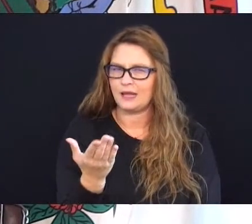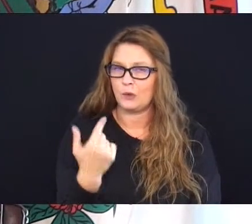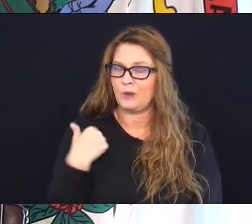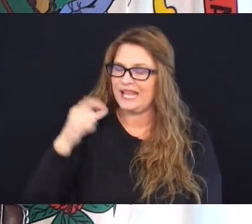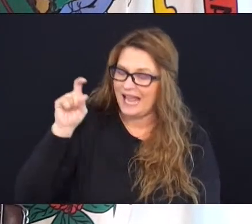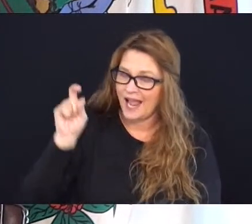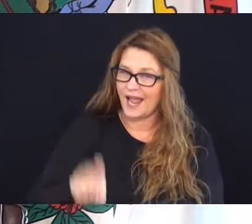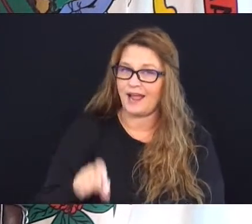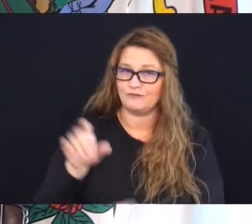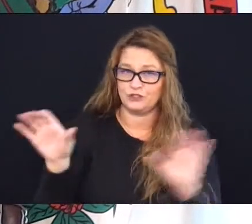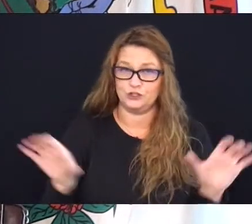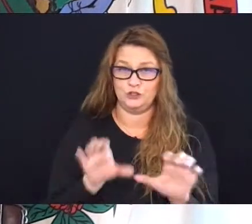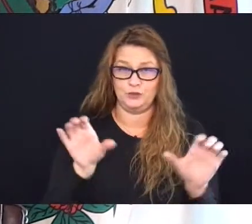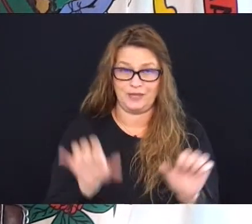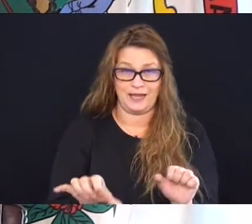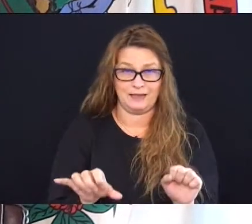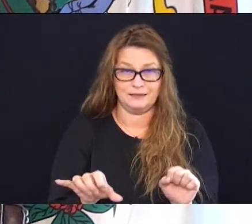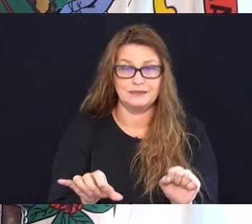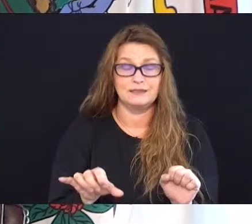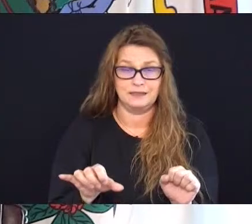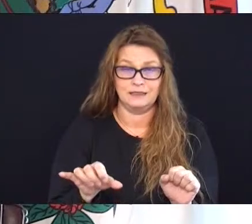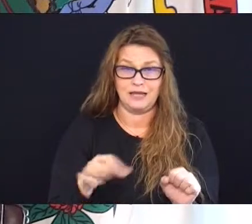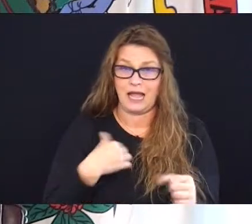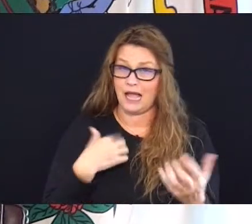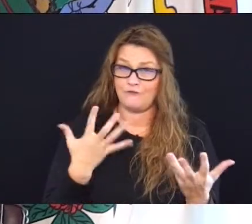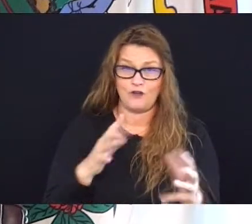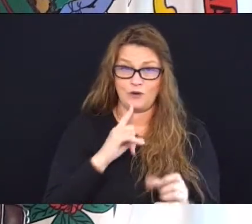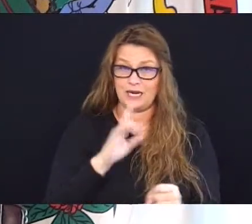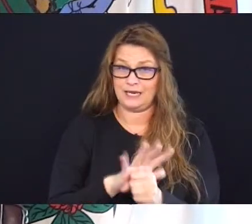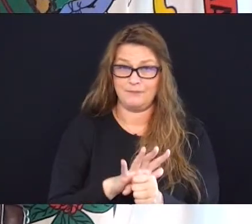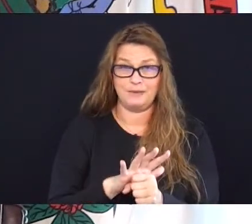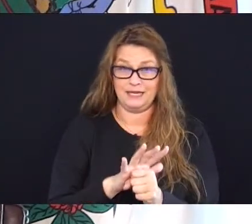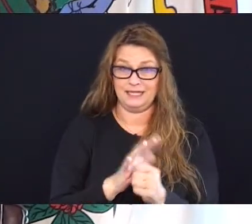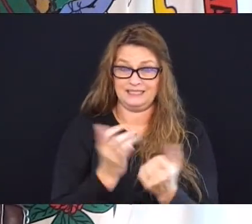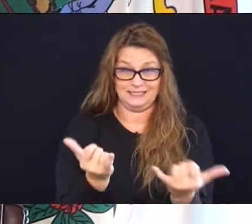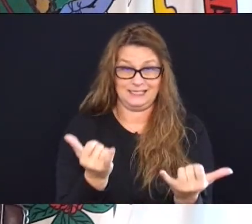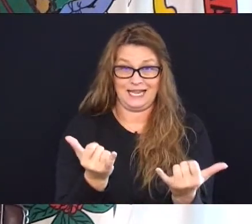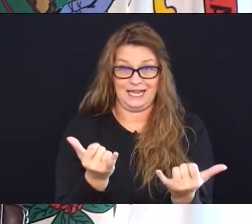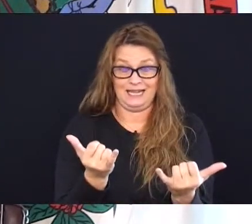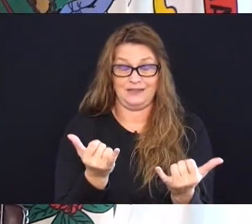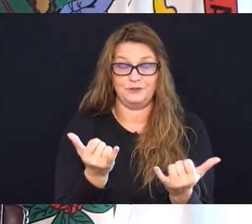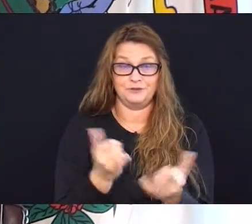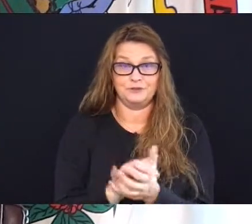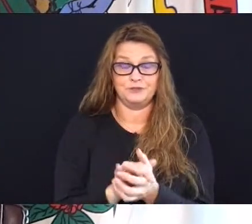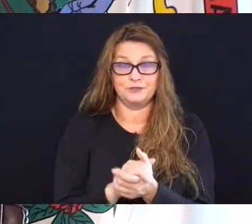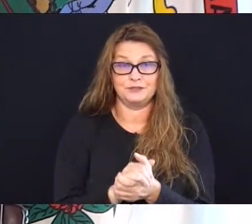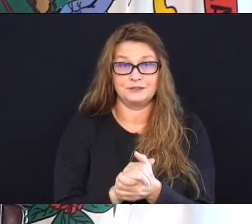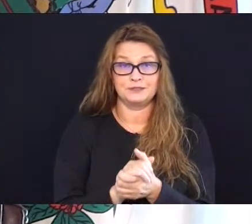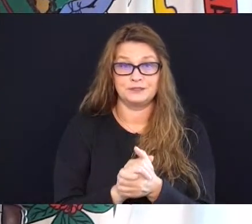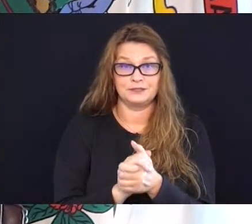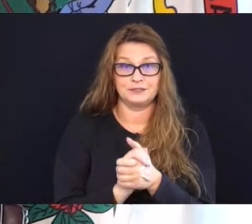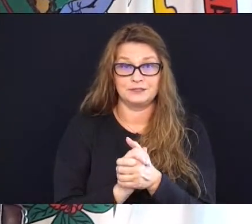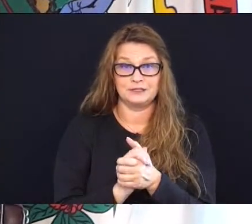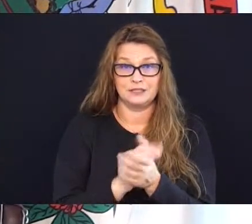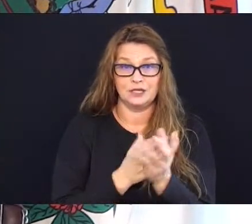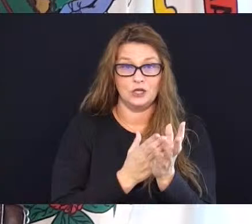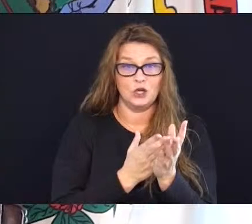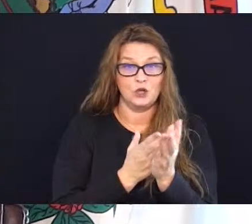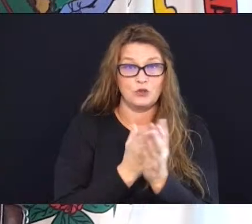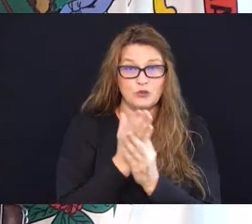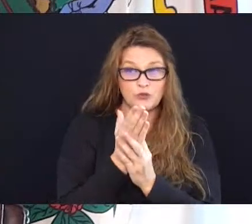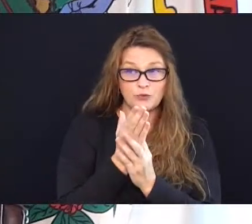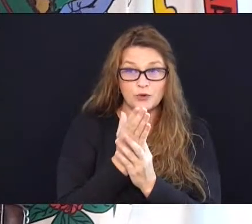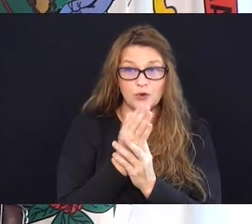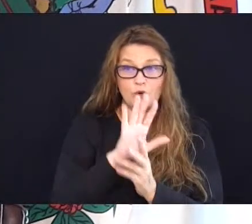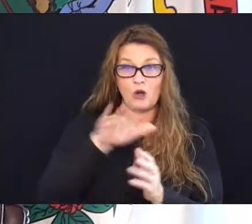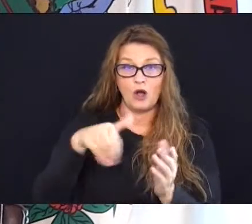I have made this commitment, and I will tell you right today, right as we speak right now, through the vacancies